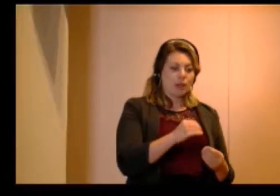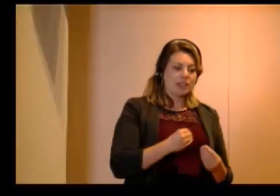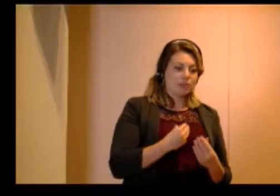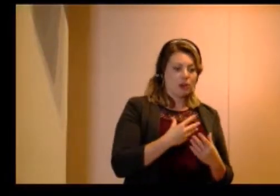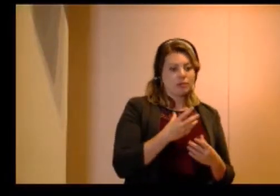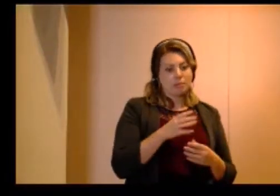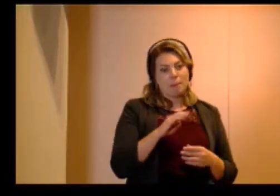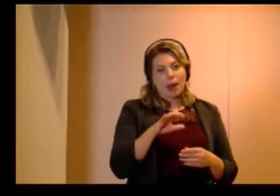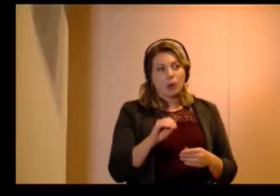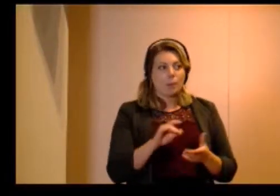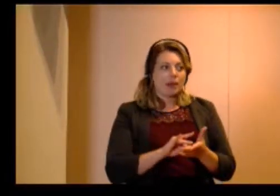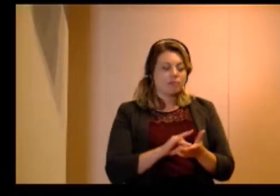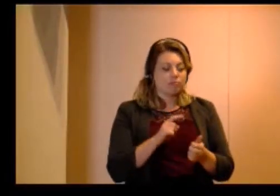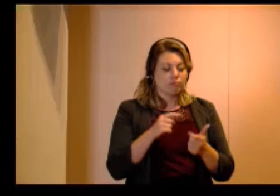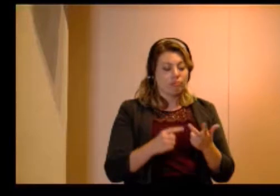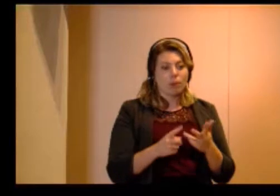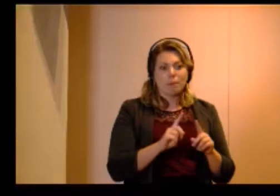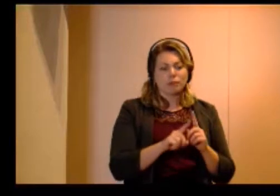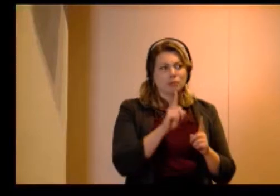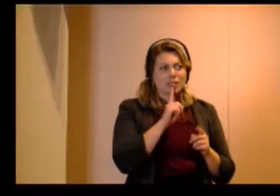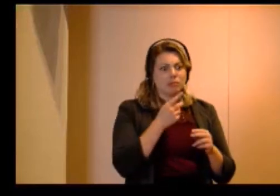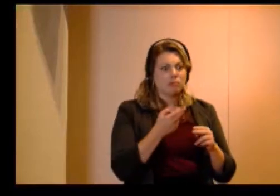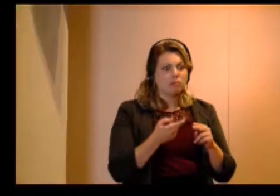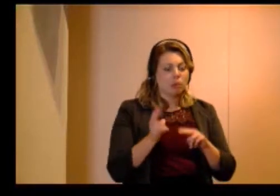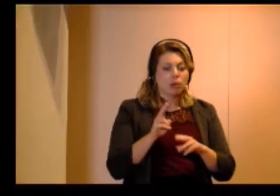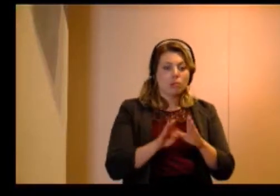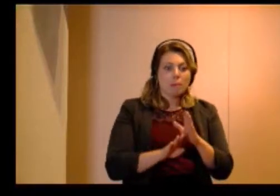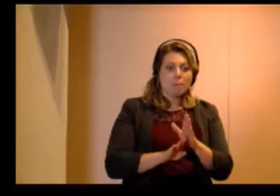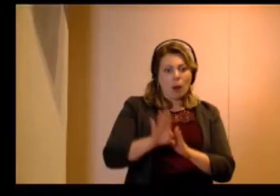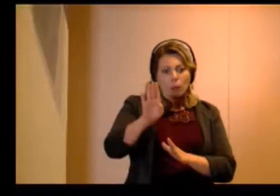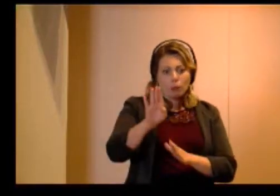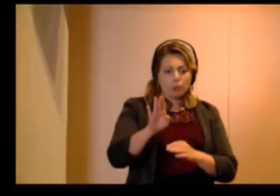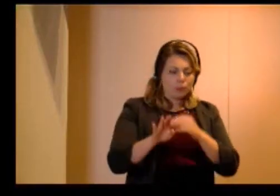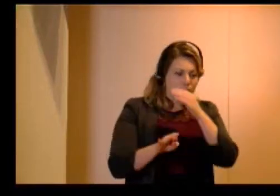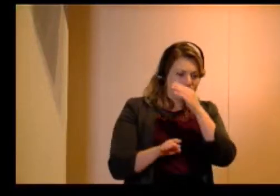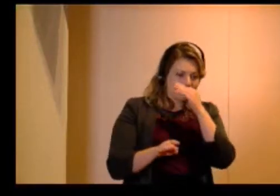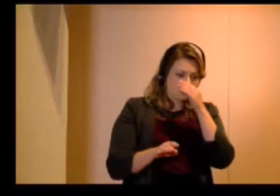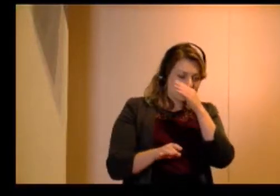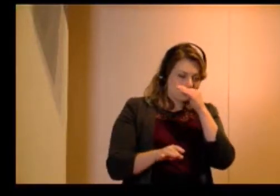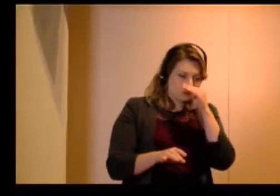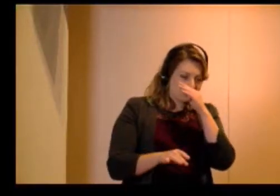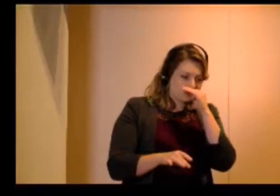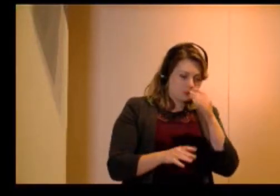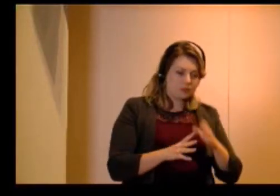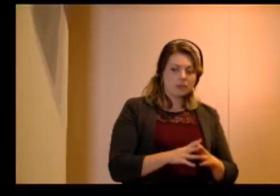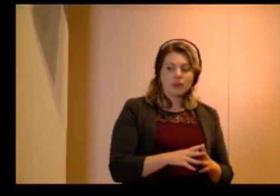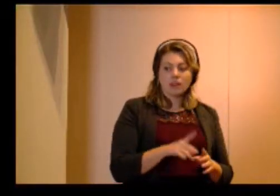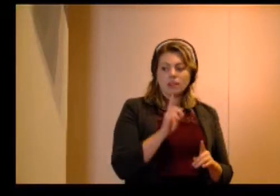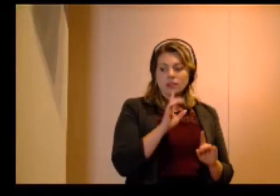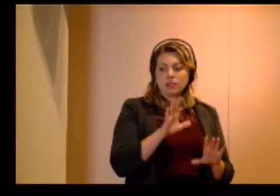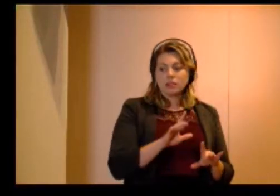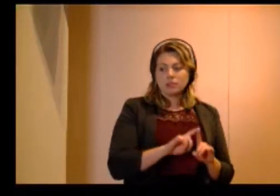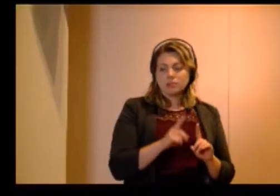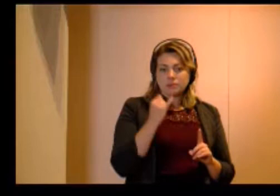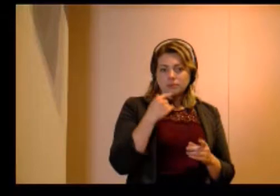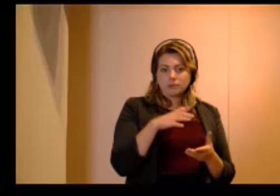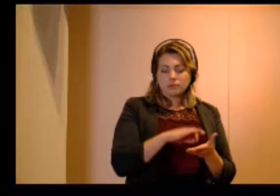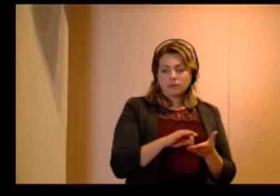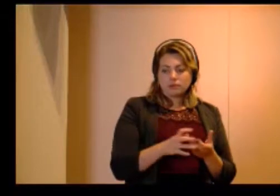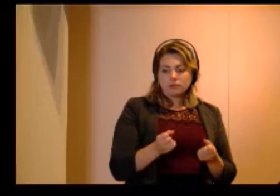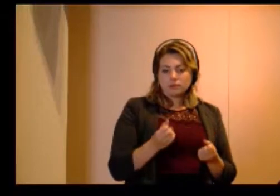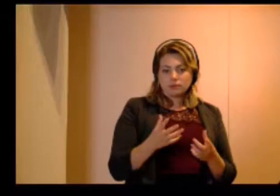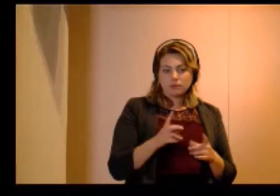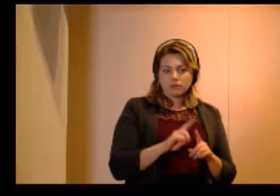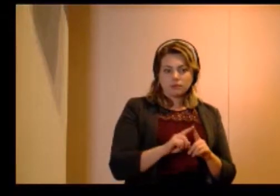terms, and it's an exponential growth, right? So that's great. And then if you look at how many species do